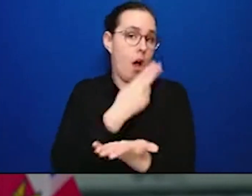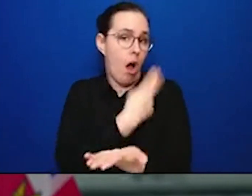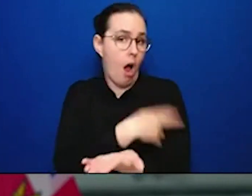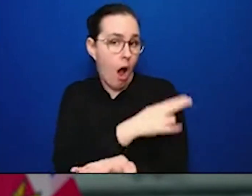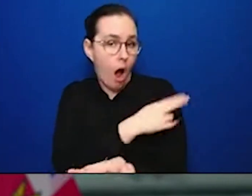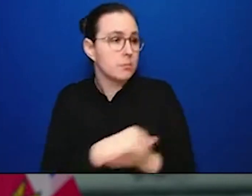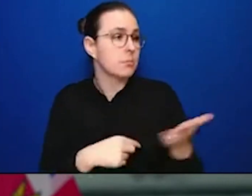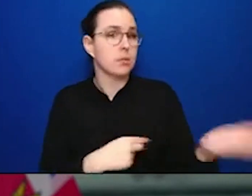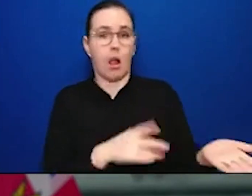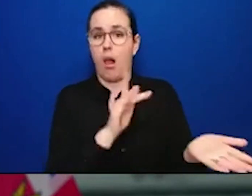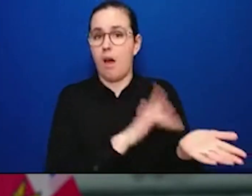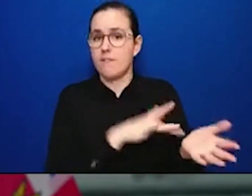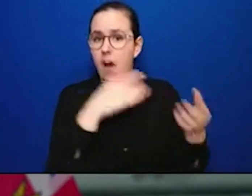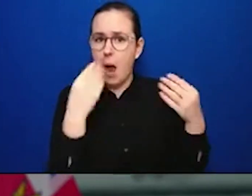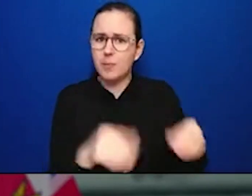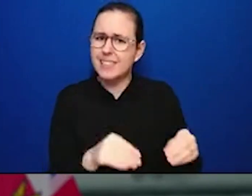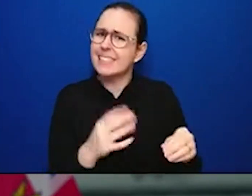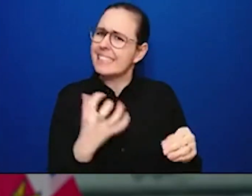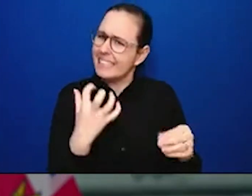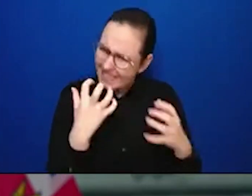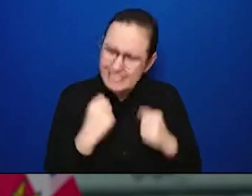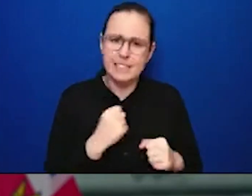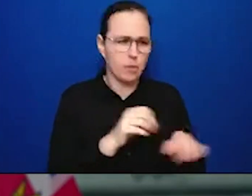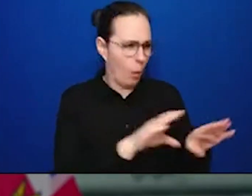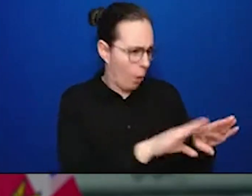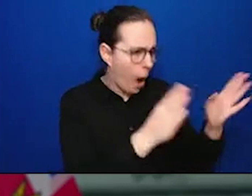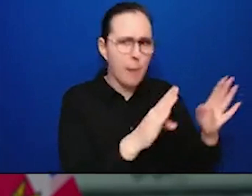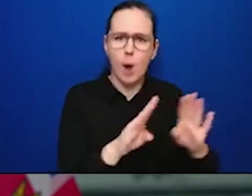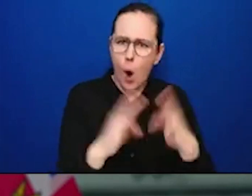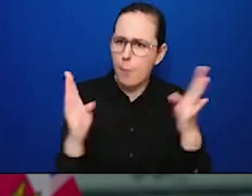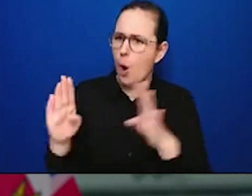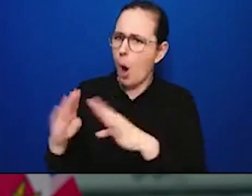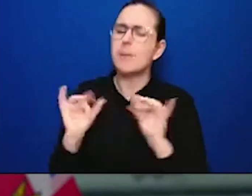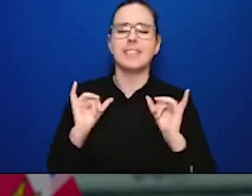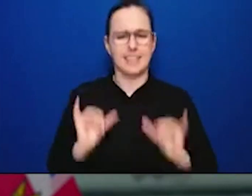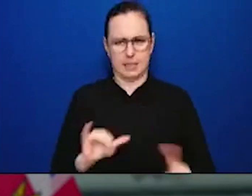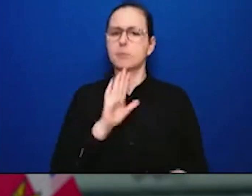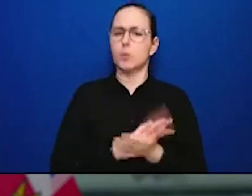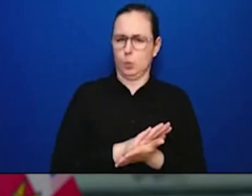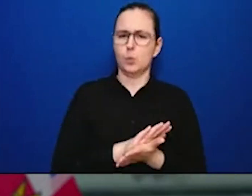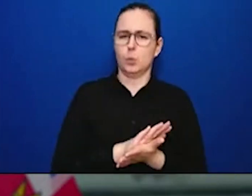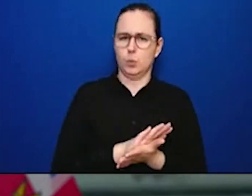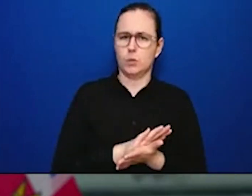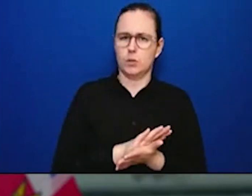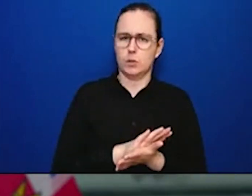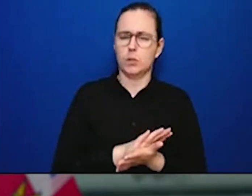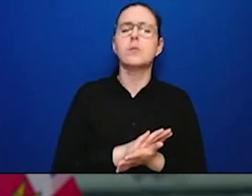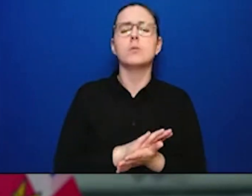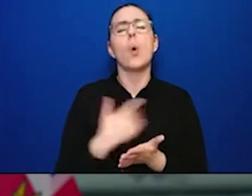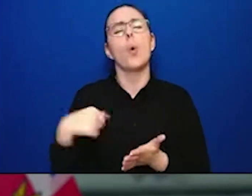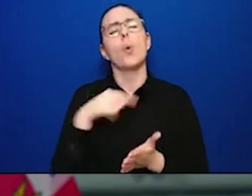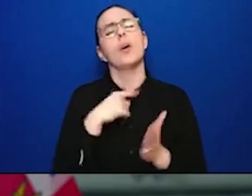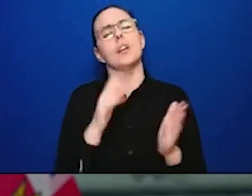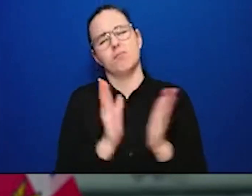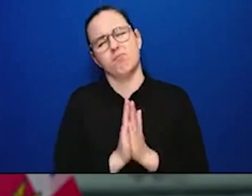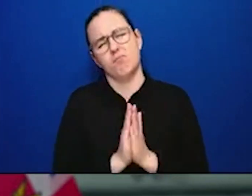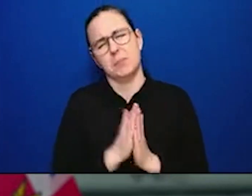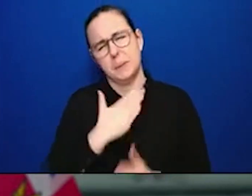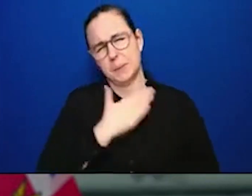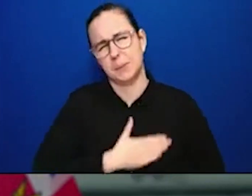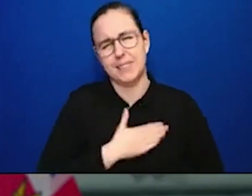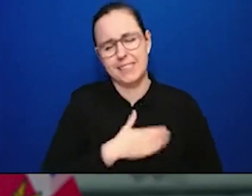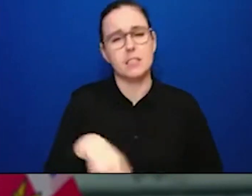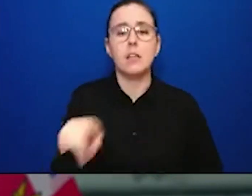highest priority. We need to do this, and to do this we need flexibility from everyone, from administrators and staff